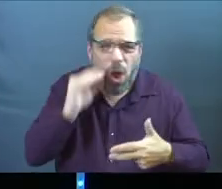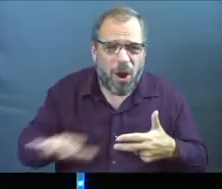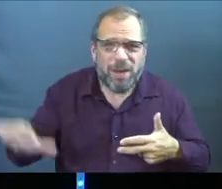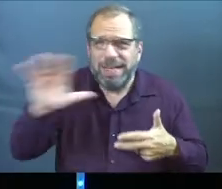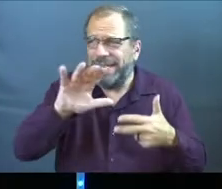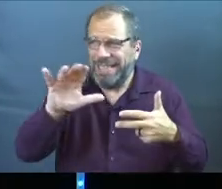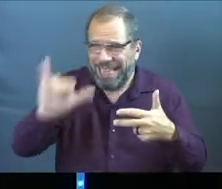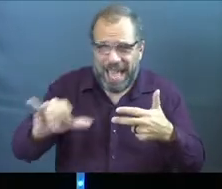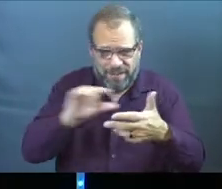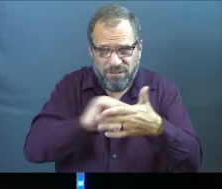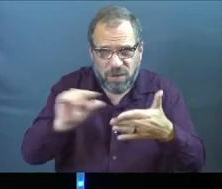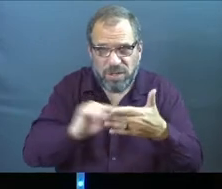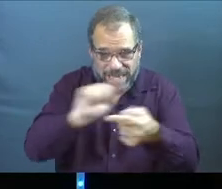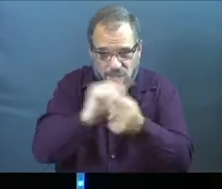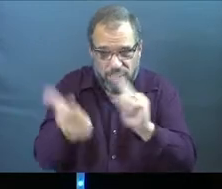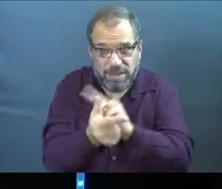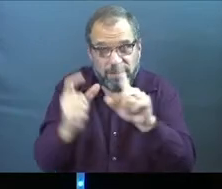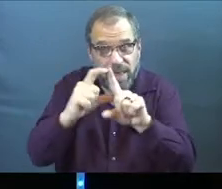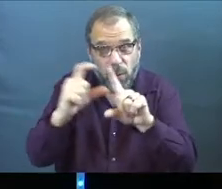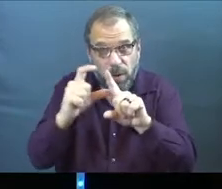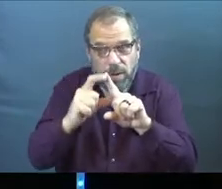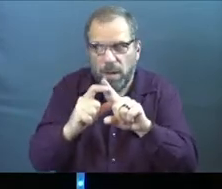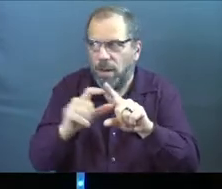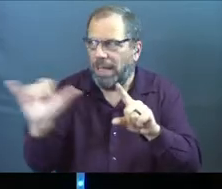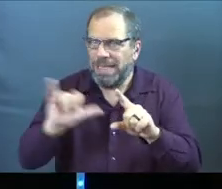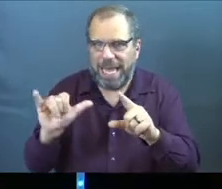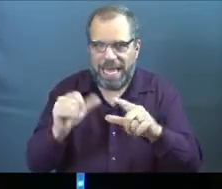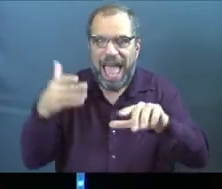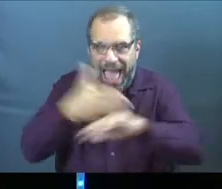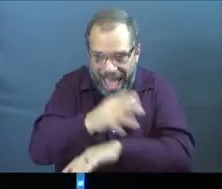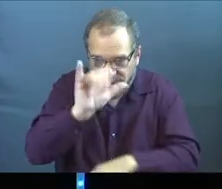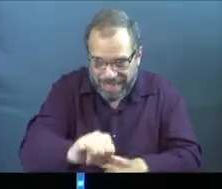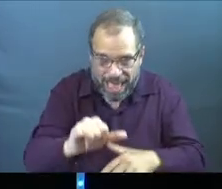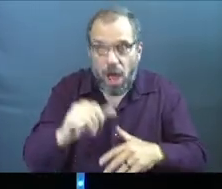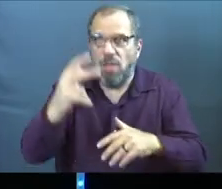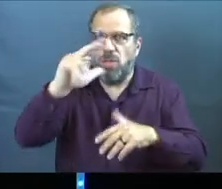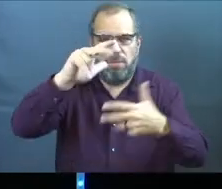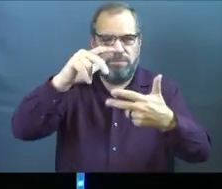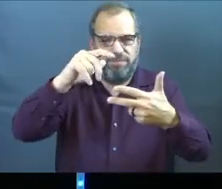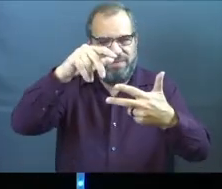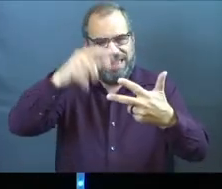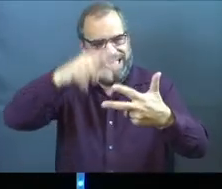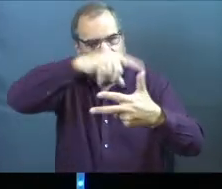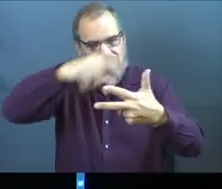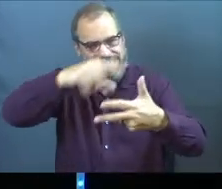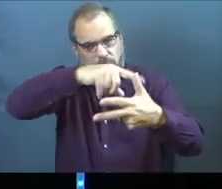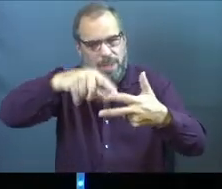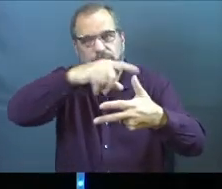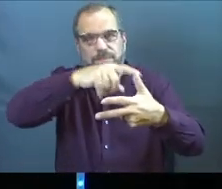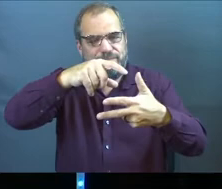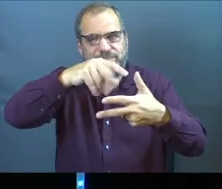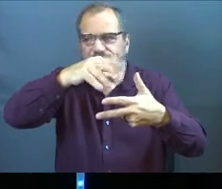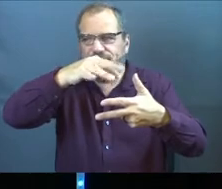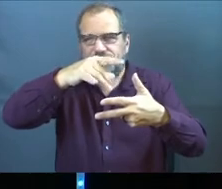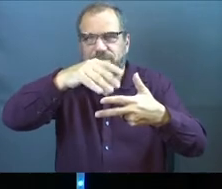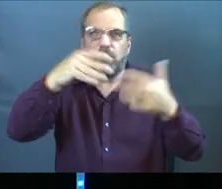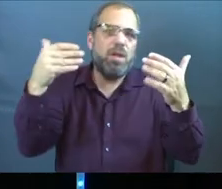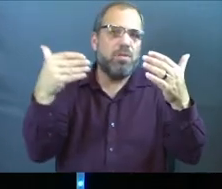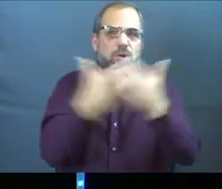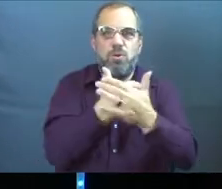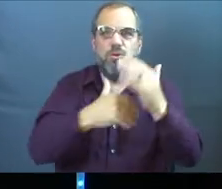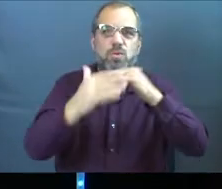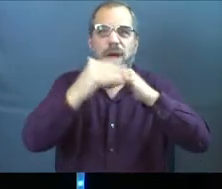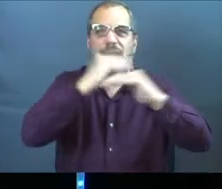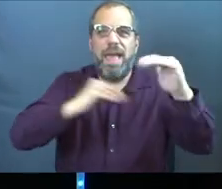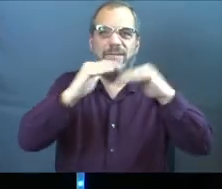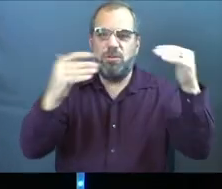see that in that passage in the translation of the word. And it's like, and then afterwards, the third heaven or the second in actual heavens is the new heaven,